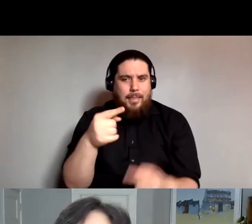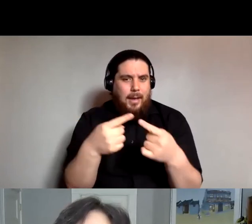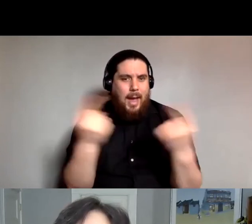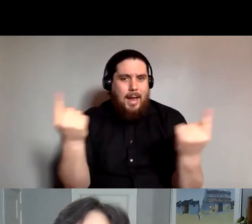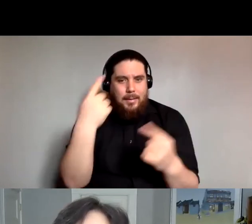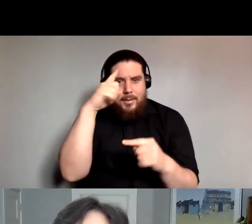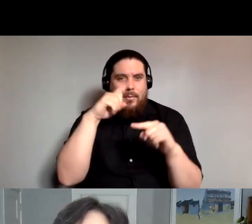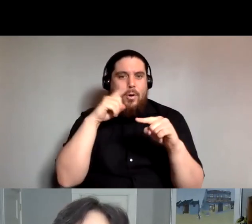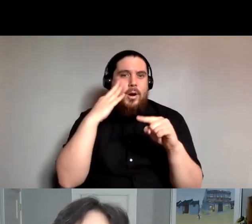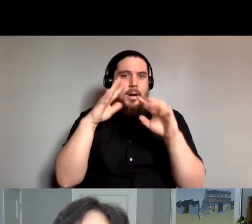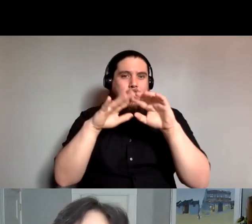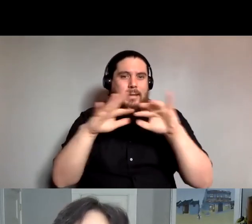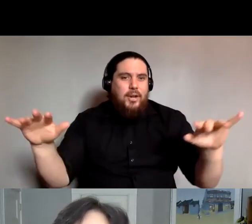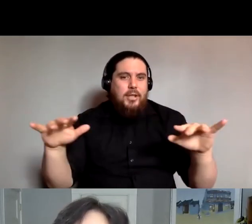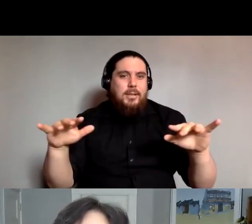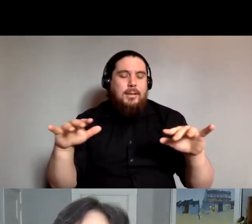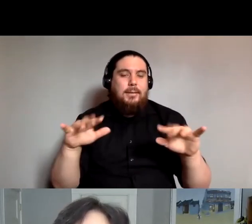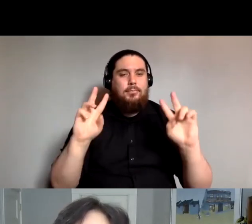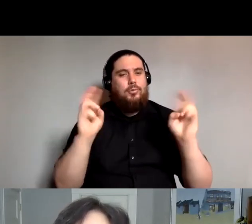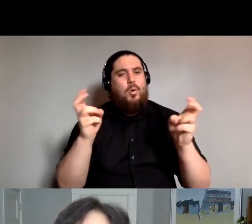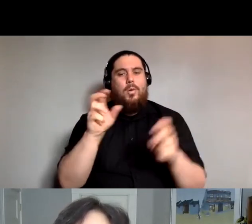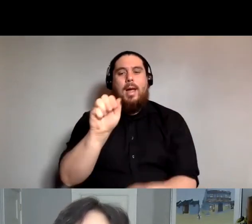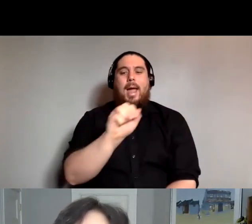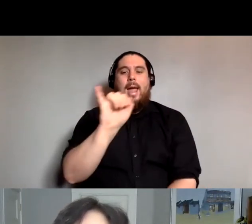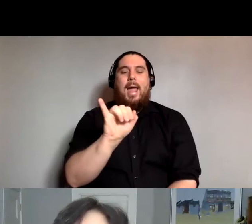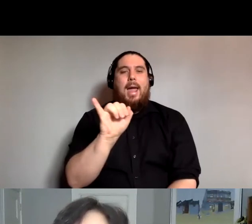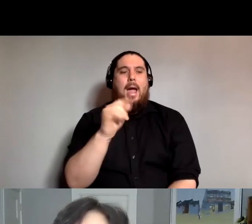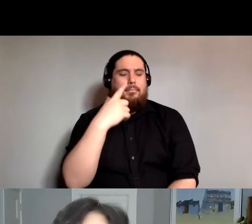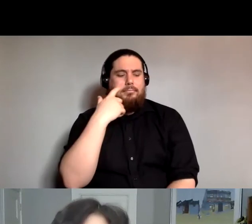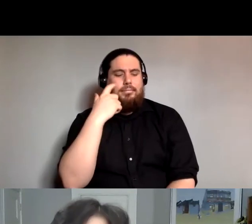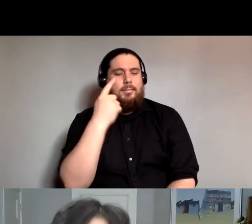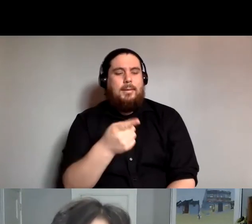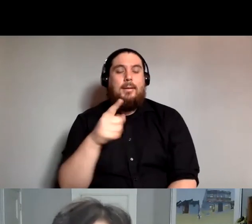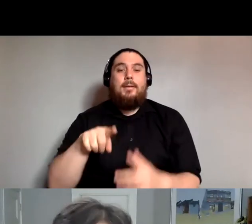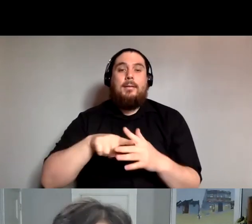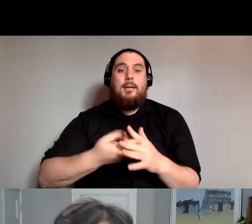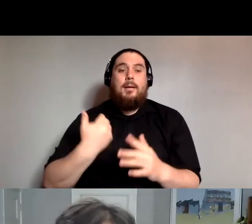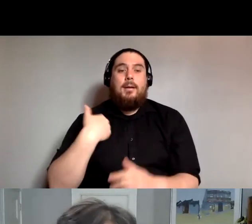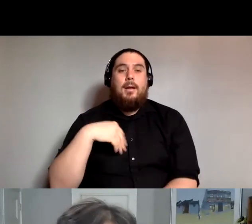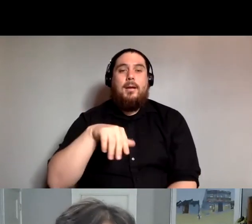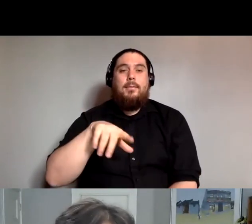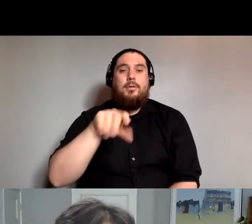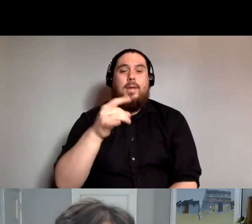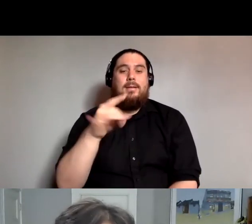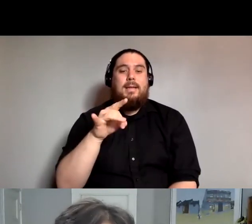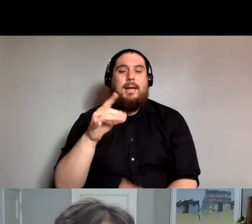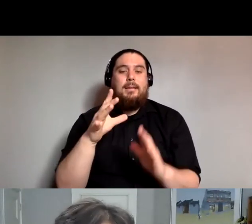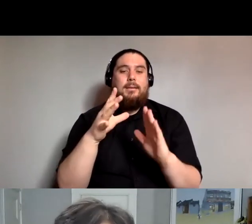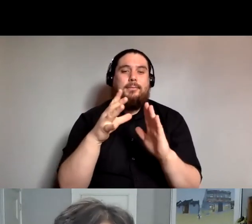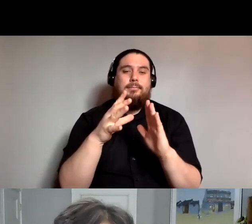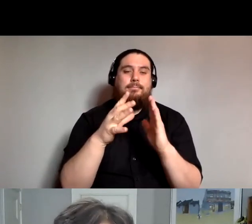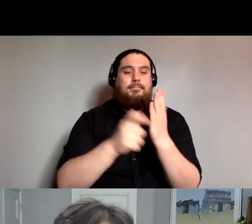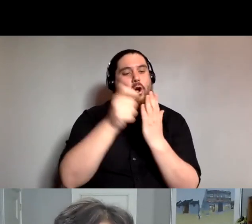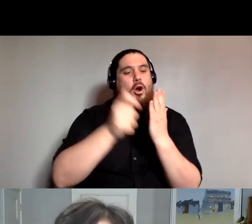And here is a quote. AI skeptics frequently roll out a 2018 story about